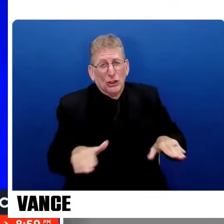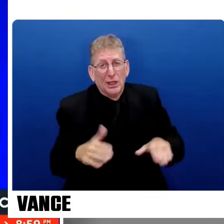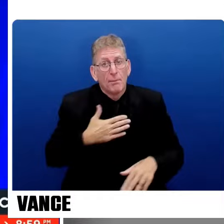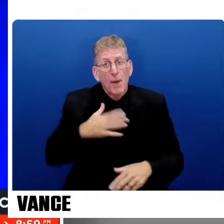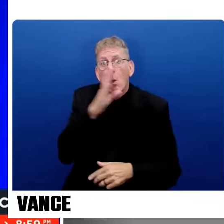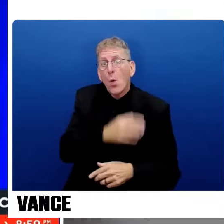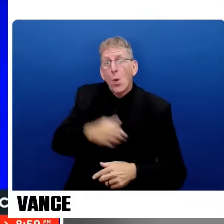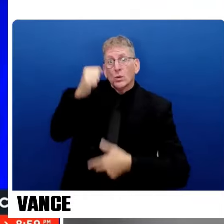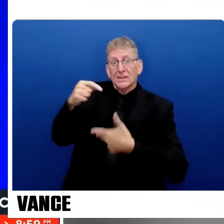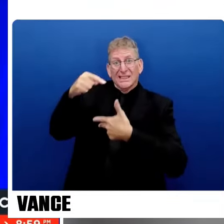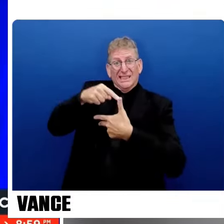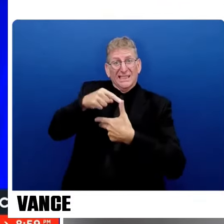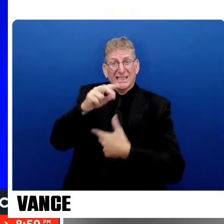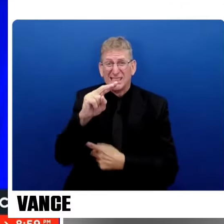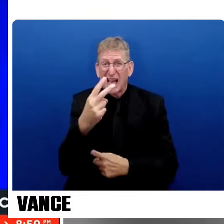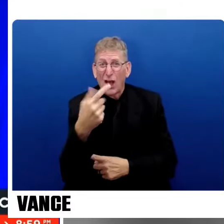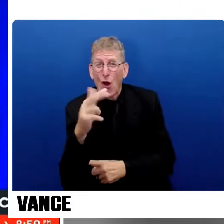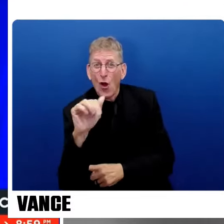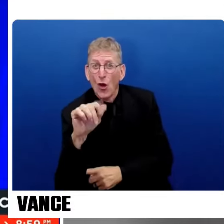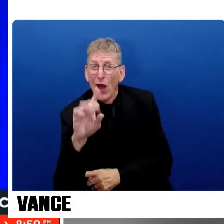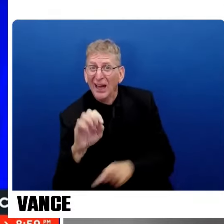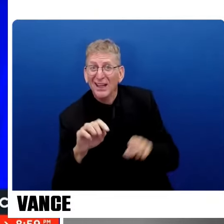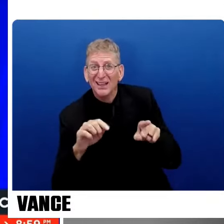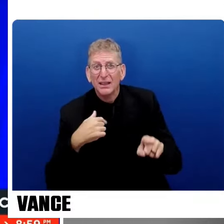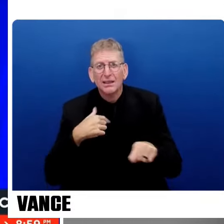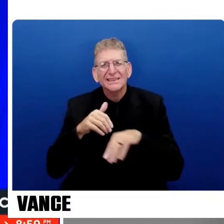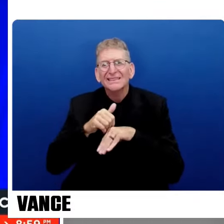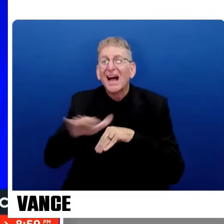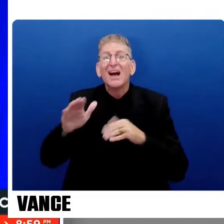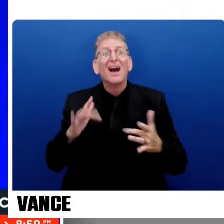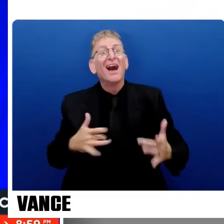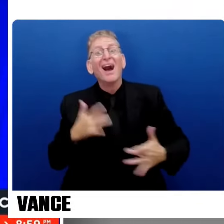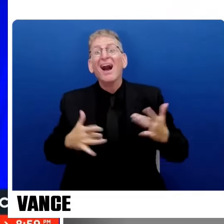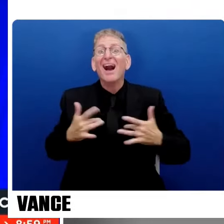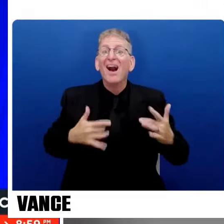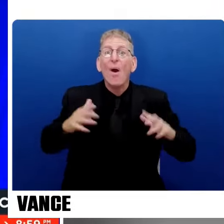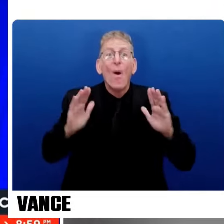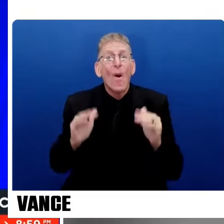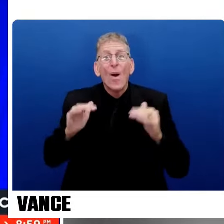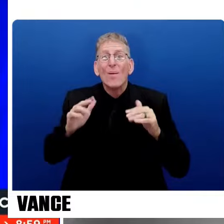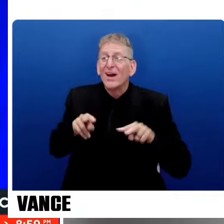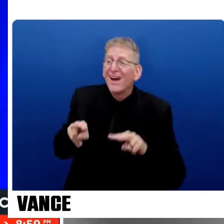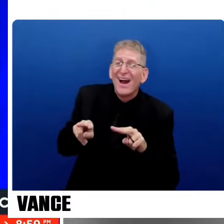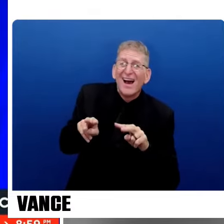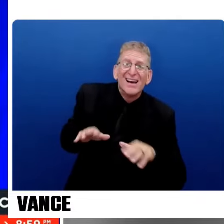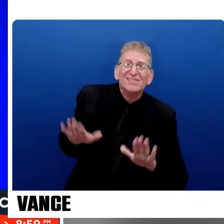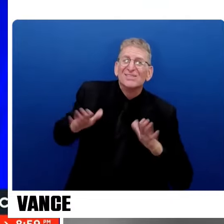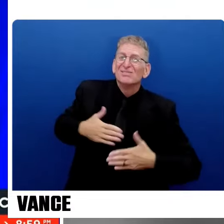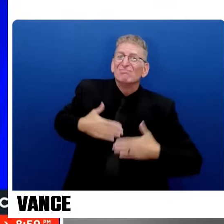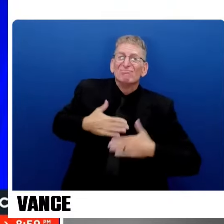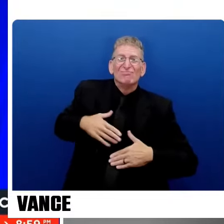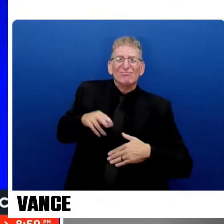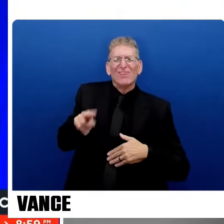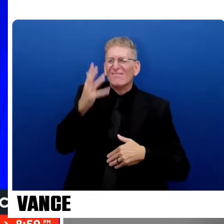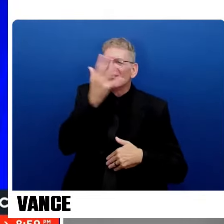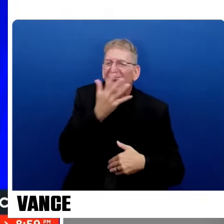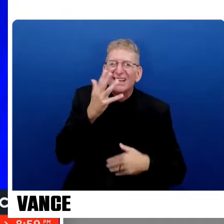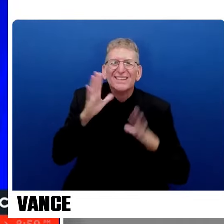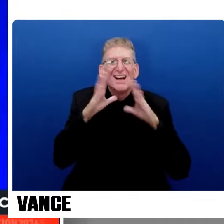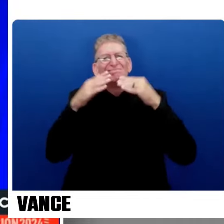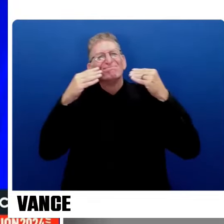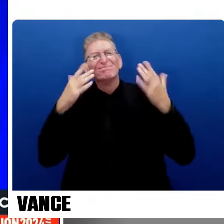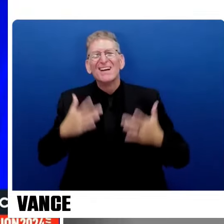hope and such joy and such pride at their little faces on the first day of school. And we know, unfortunately, that a lot of kids are going to experience this